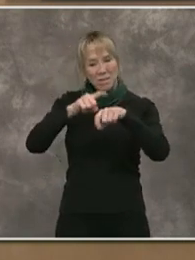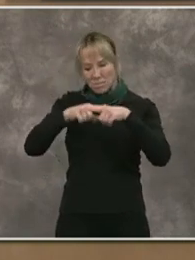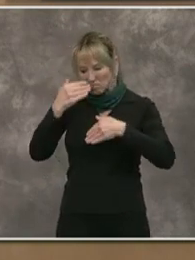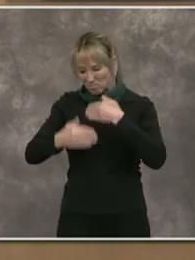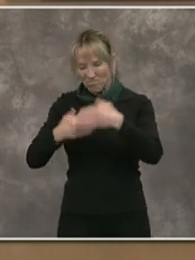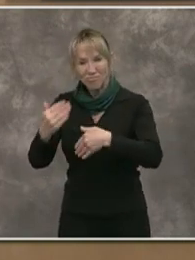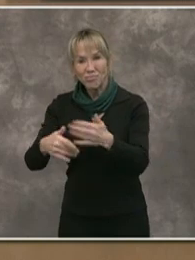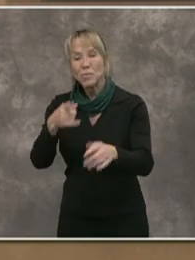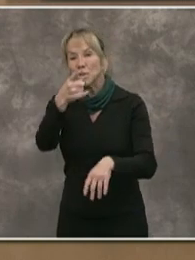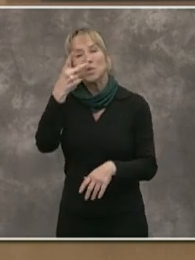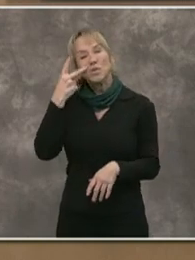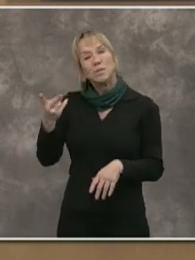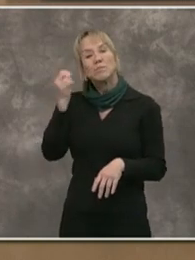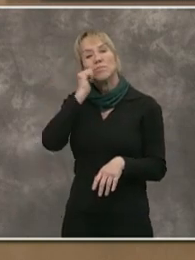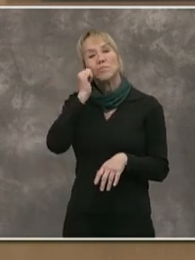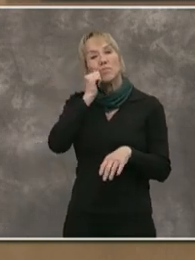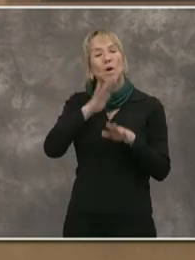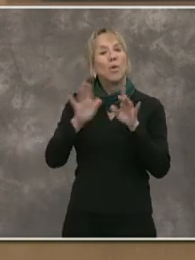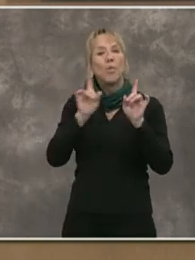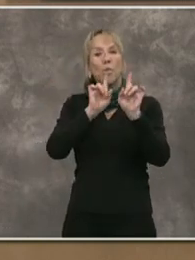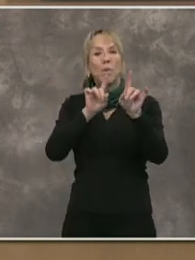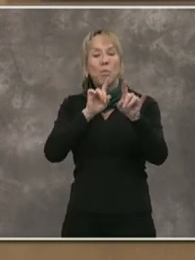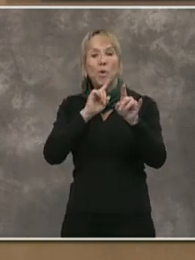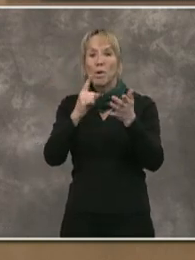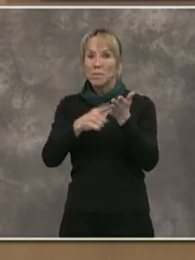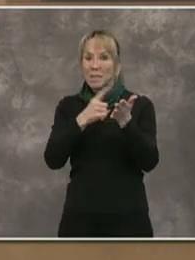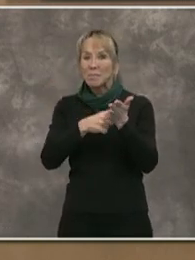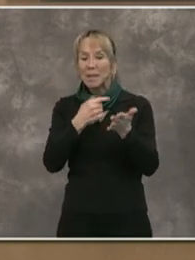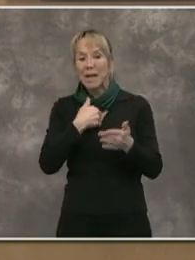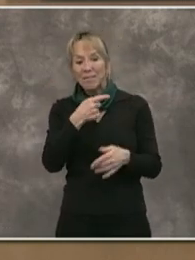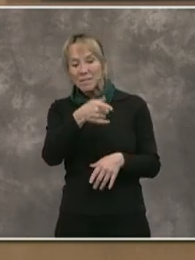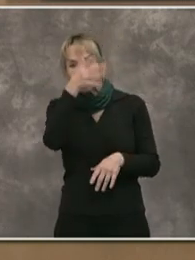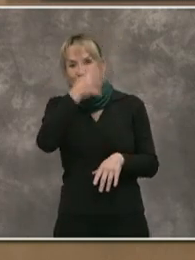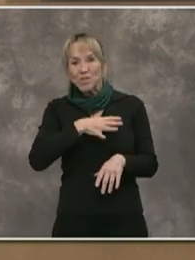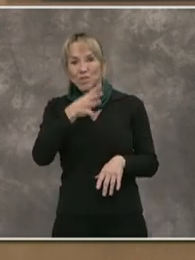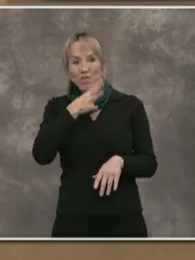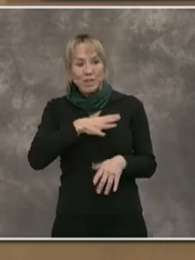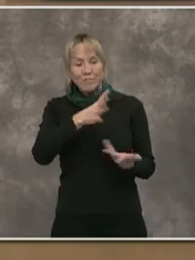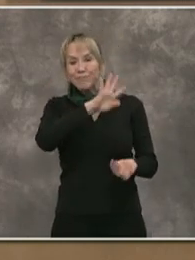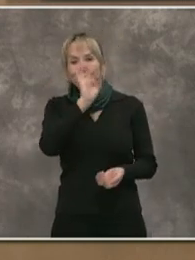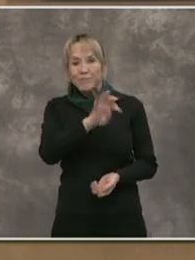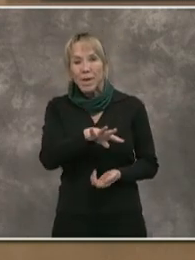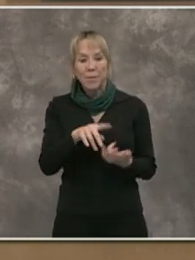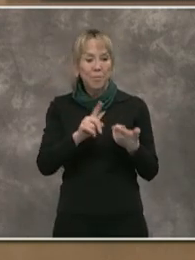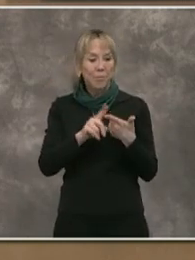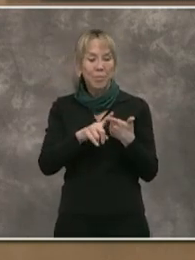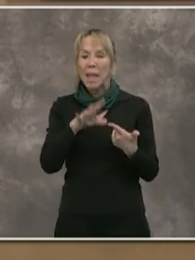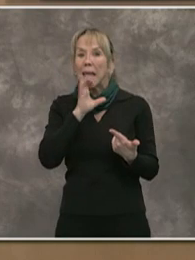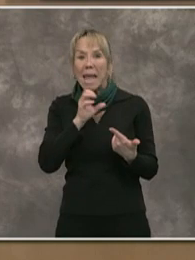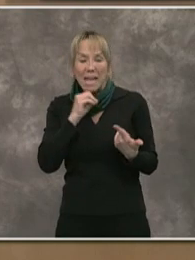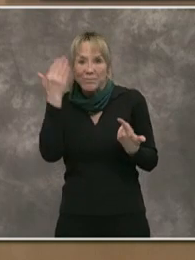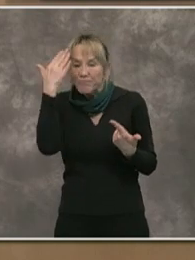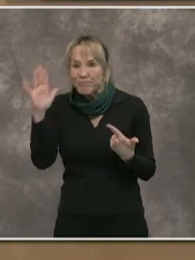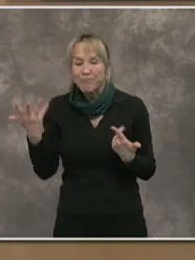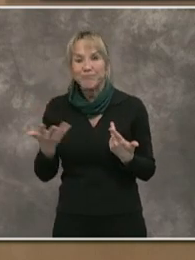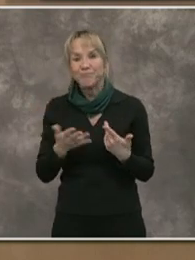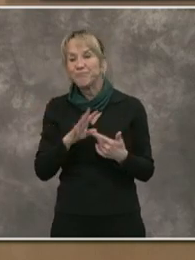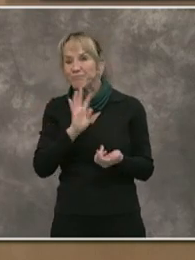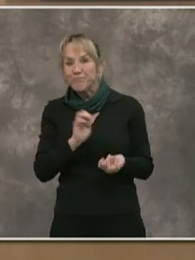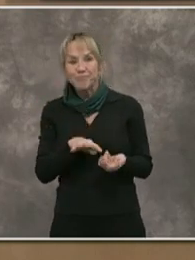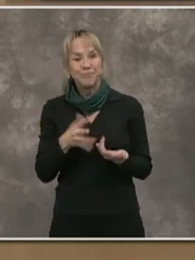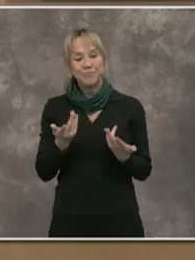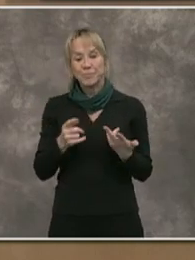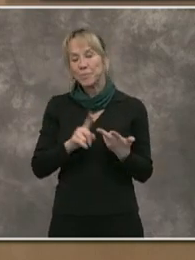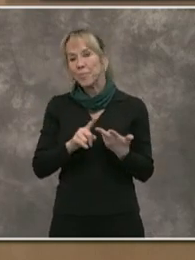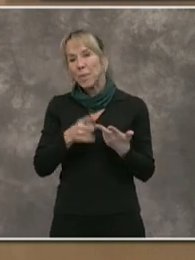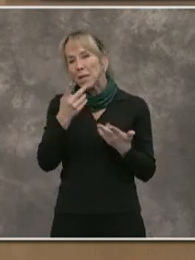on our reports, sometimes we have gender unknown, we have age unknown. You sometimes see a delay in the time it